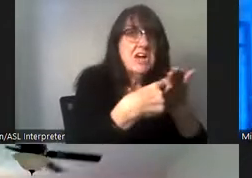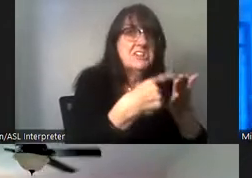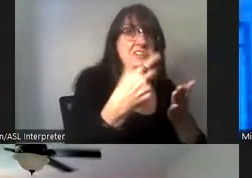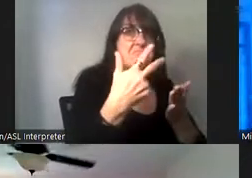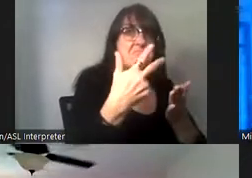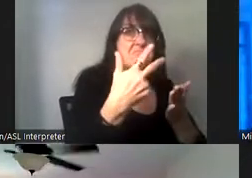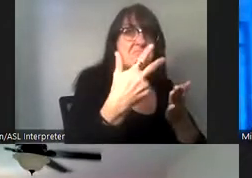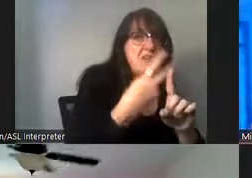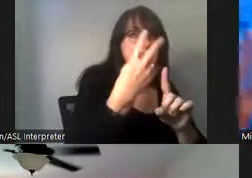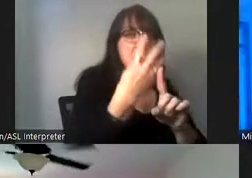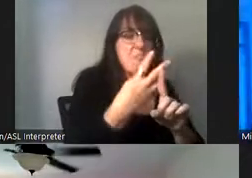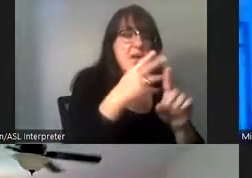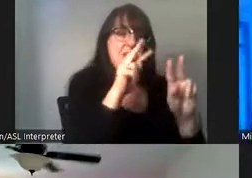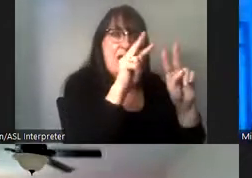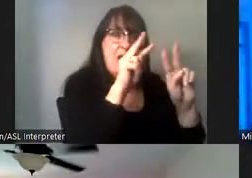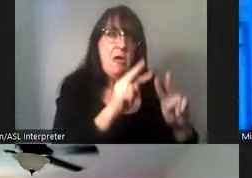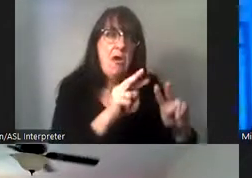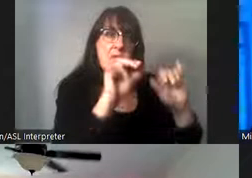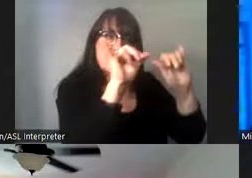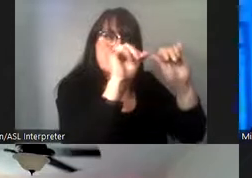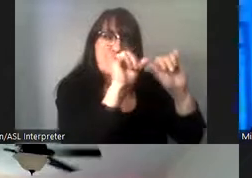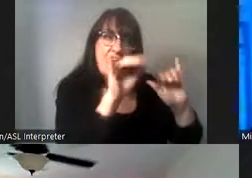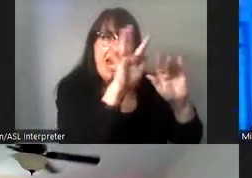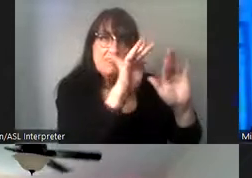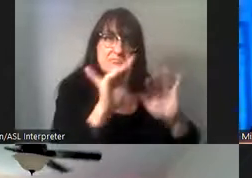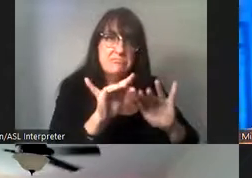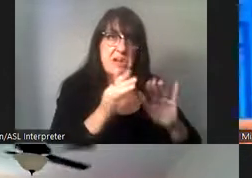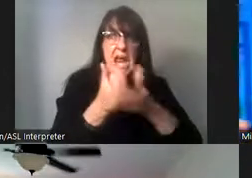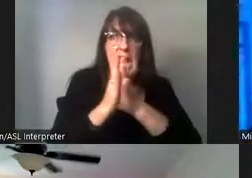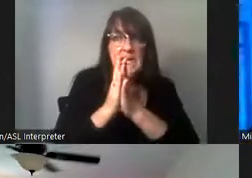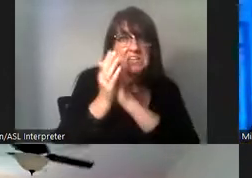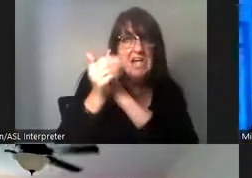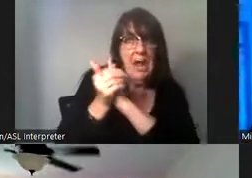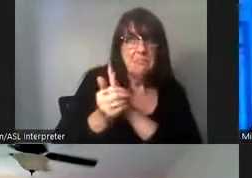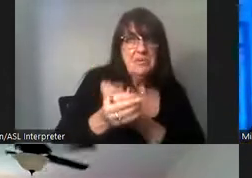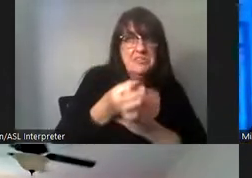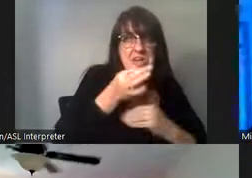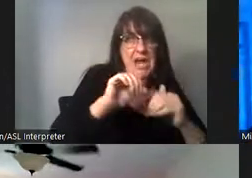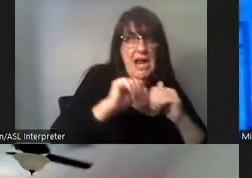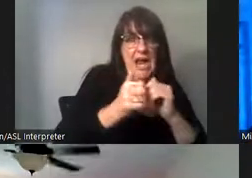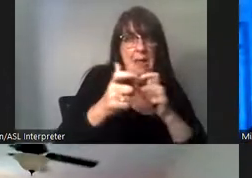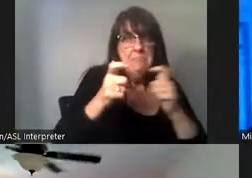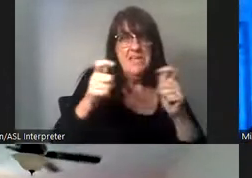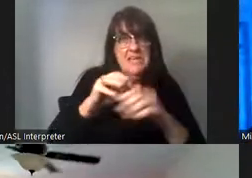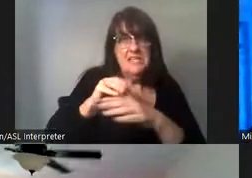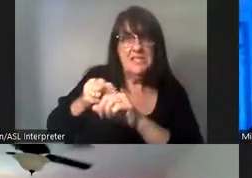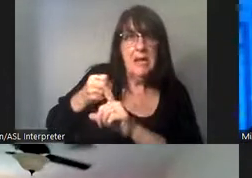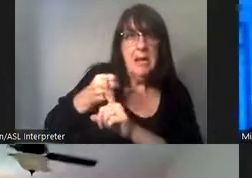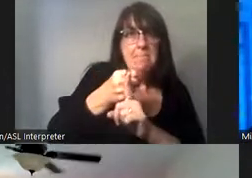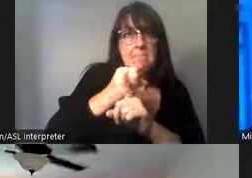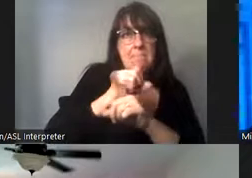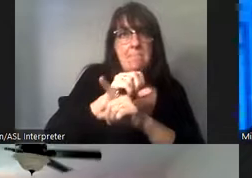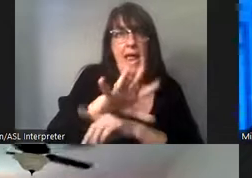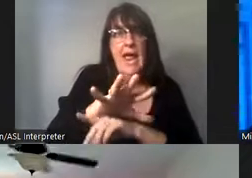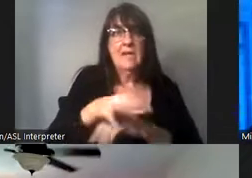3 or 4 months looking and surveying the field and asking experts, how big is the impact or potential impact of low